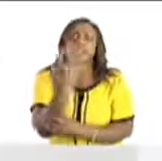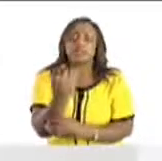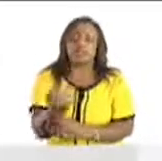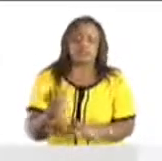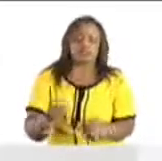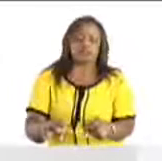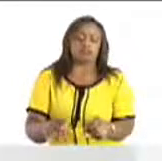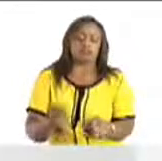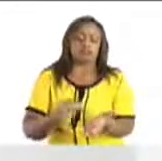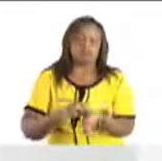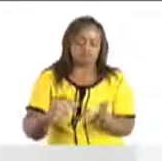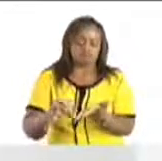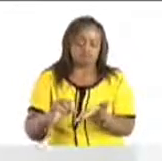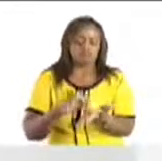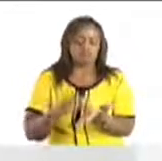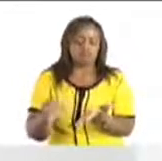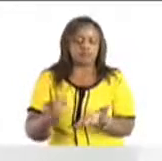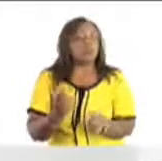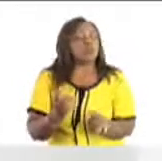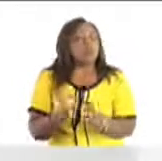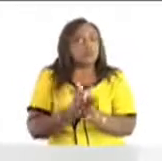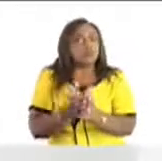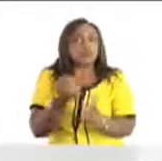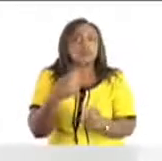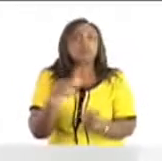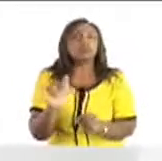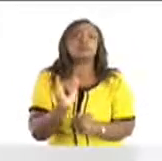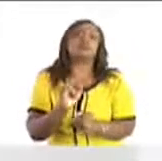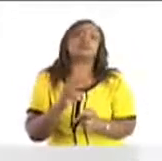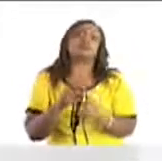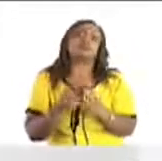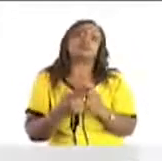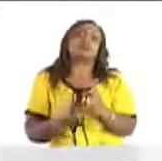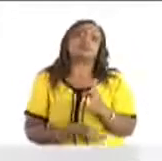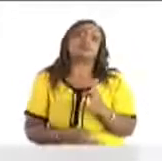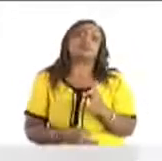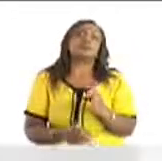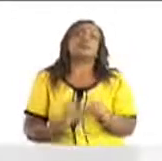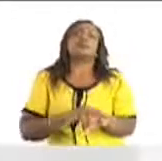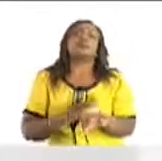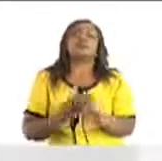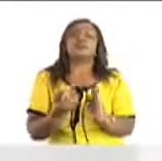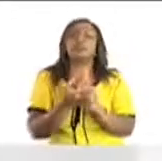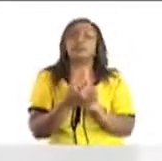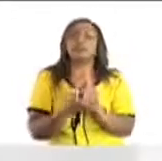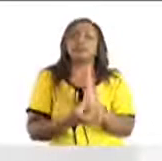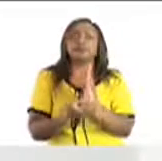made up of seeds or nuts. We have the beans,